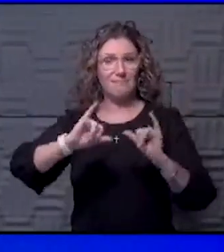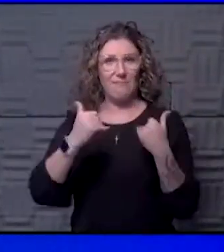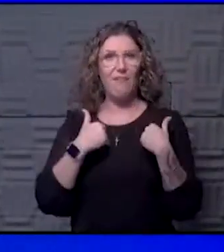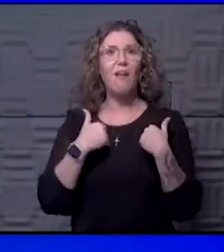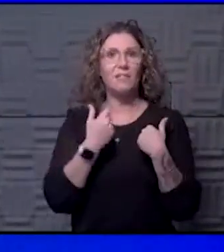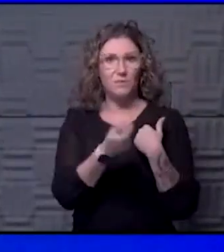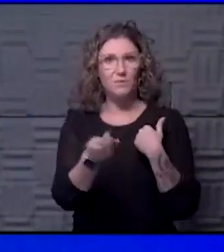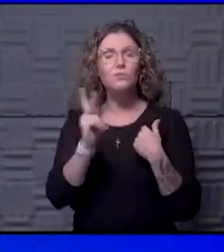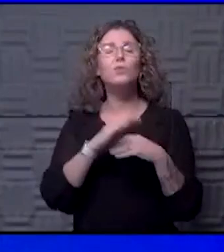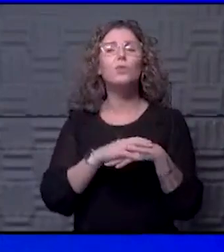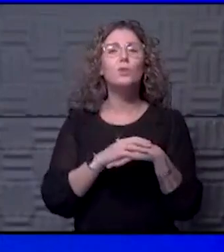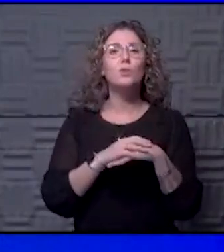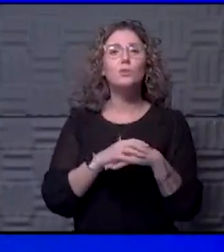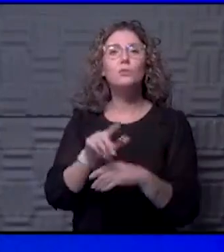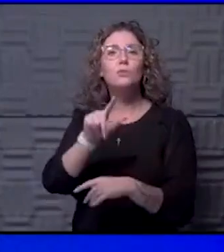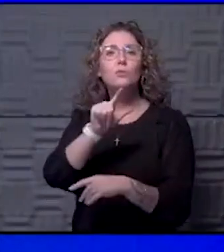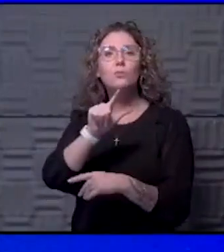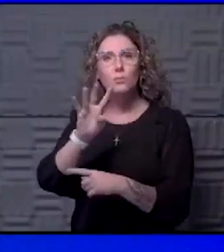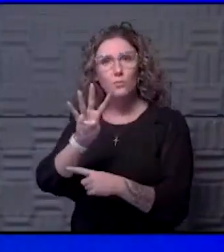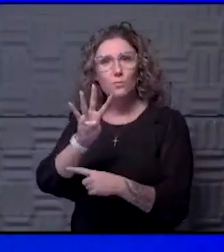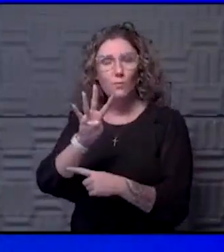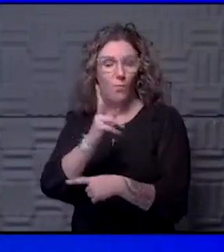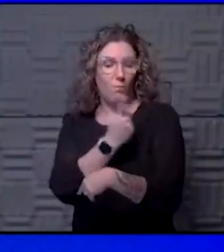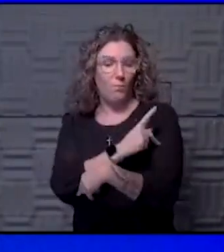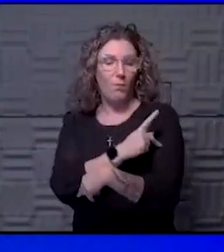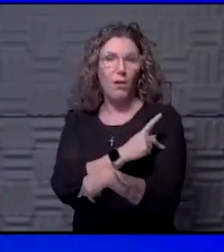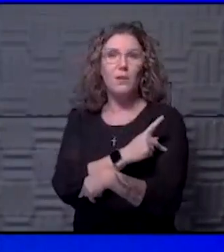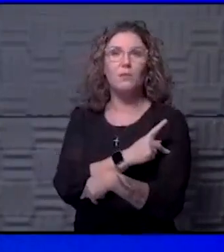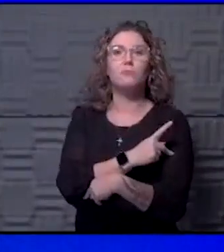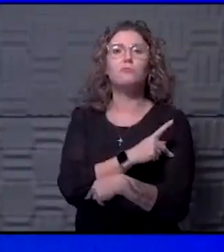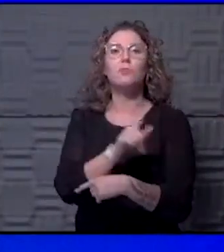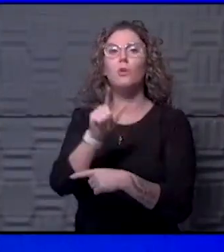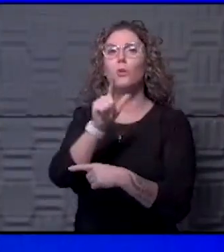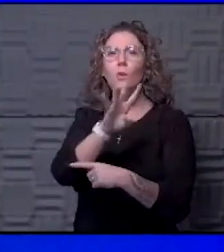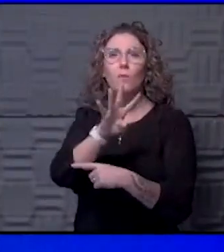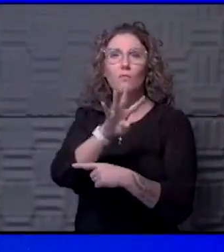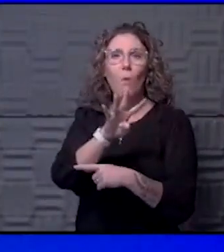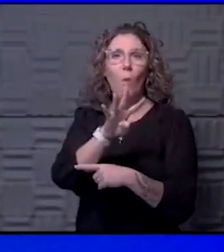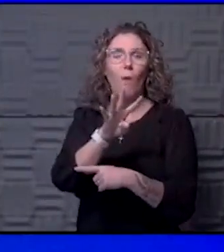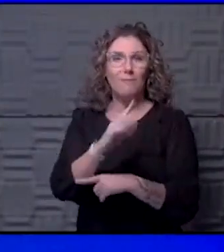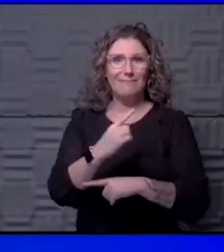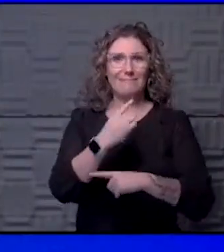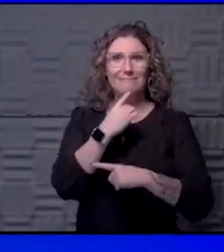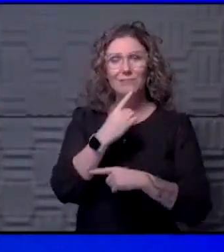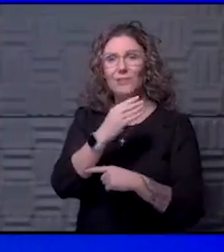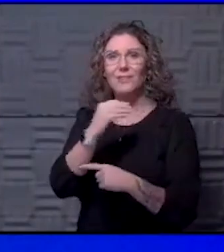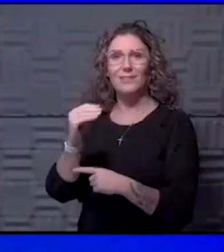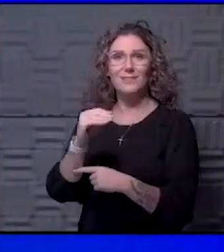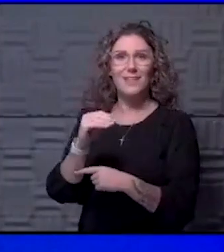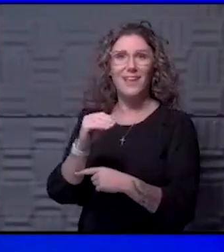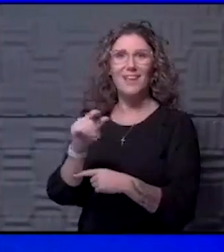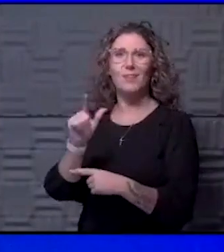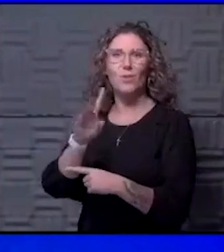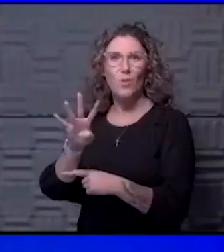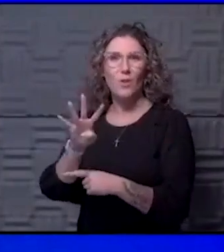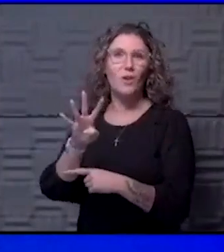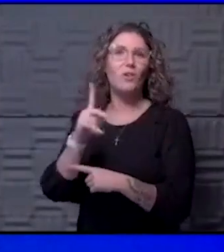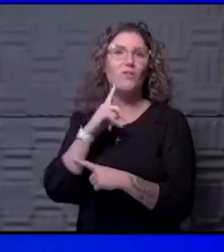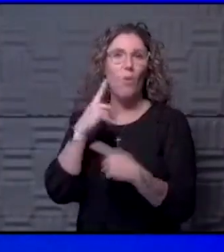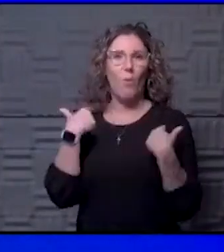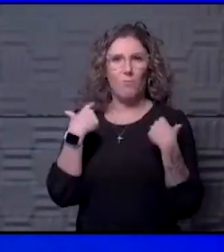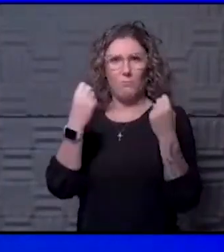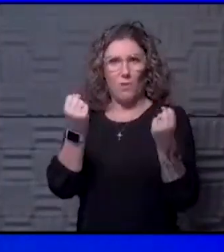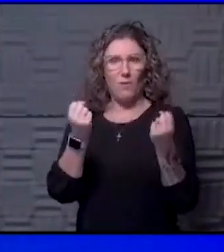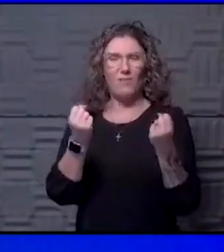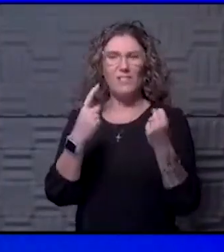few, 24 patients, 20 of those in the active and 4 in that recovery phase. So they've been kind of holding steady at a plateau